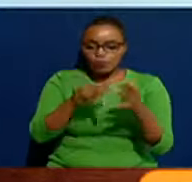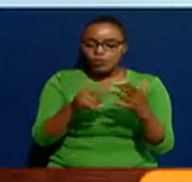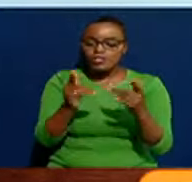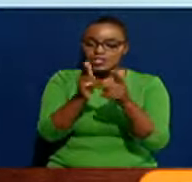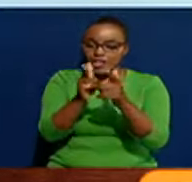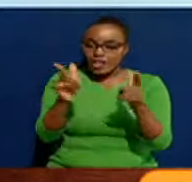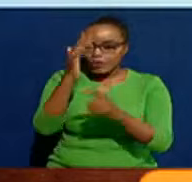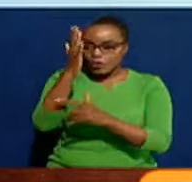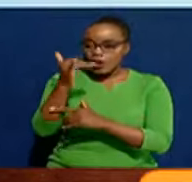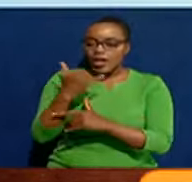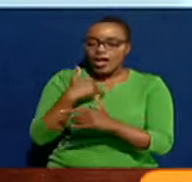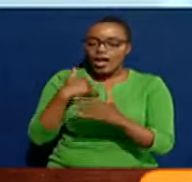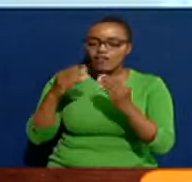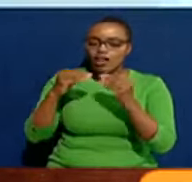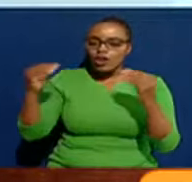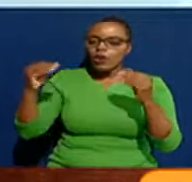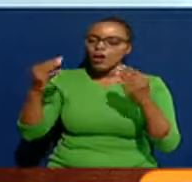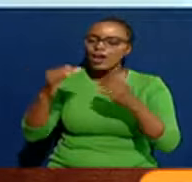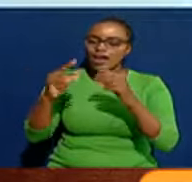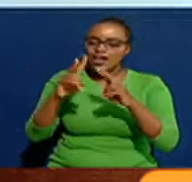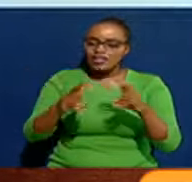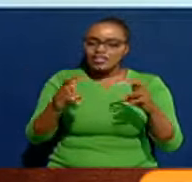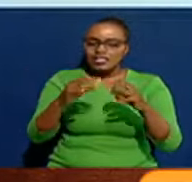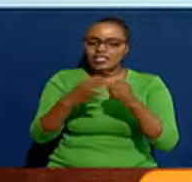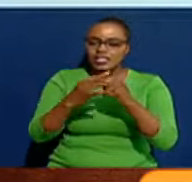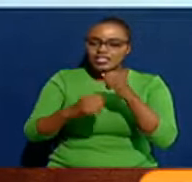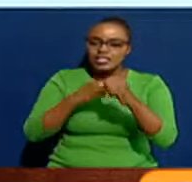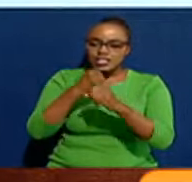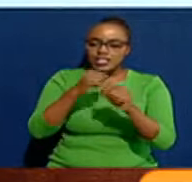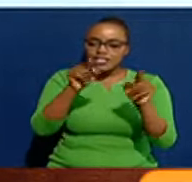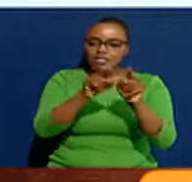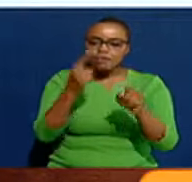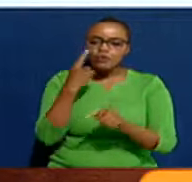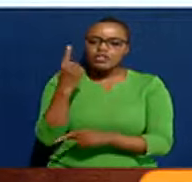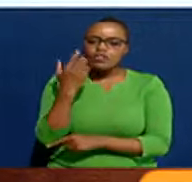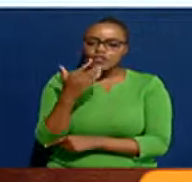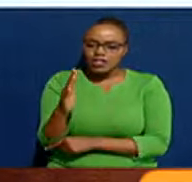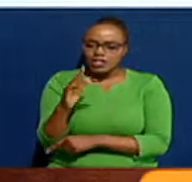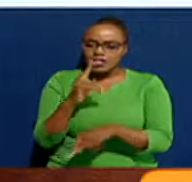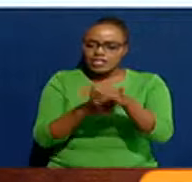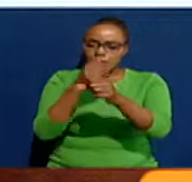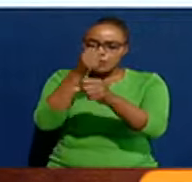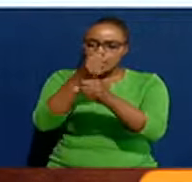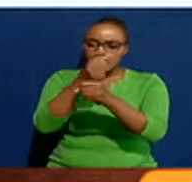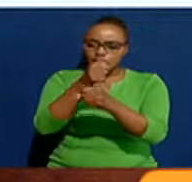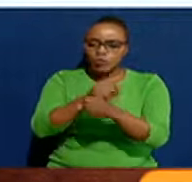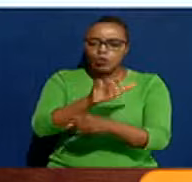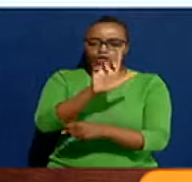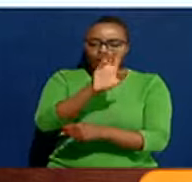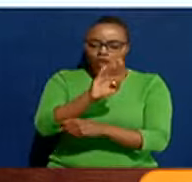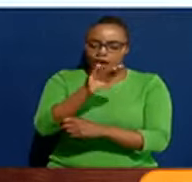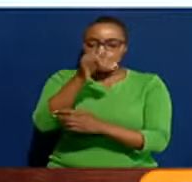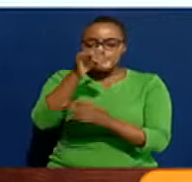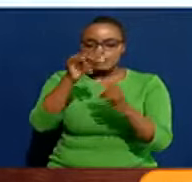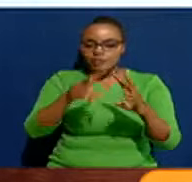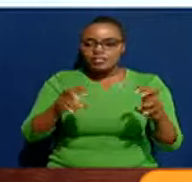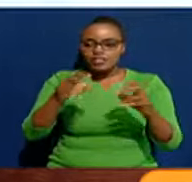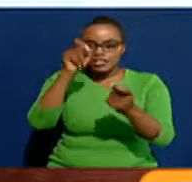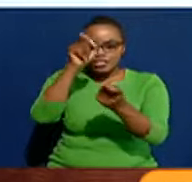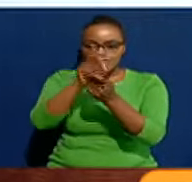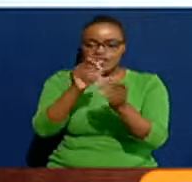allowed because it takes longer research, 8 years. In fact, when they do a lab test on rats,